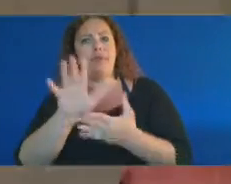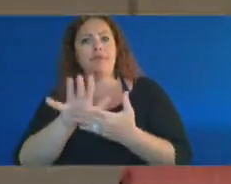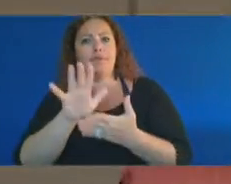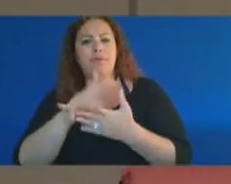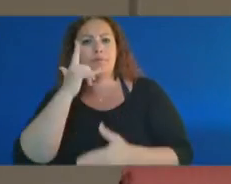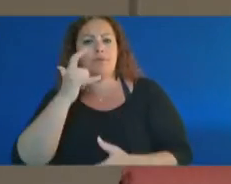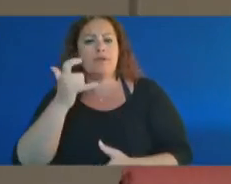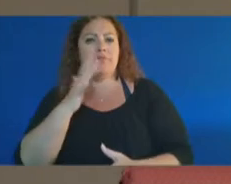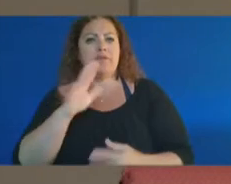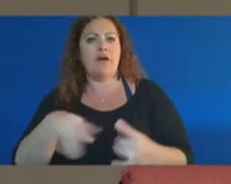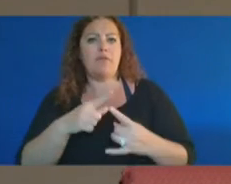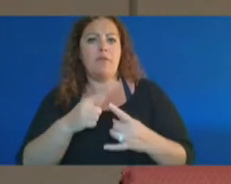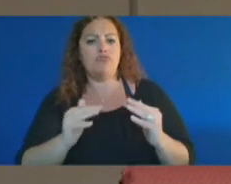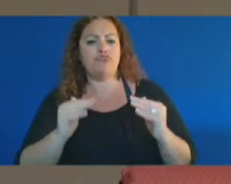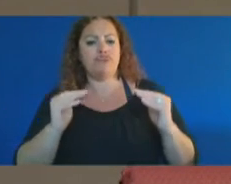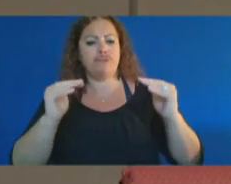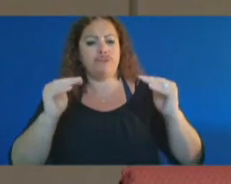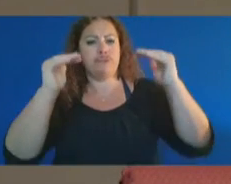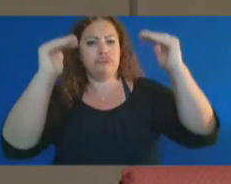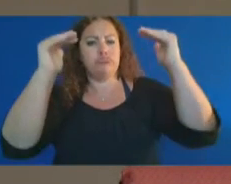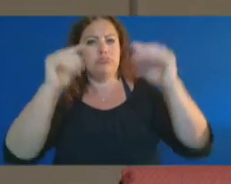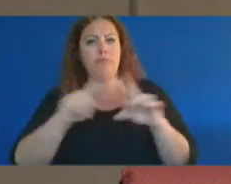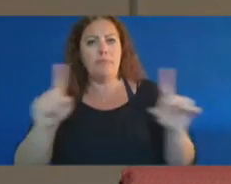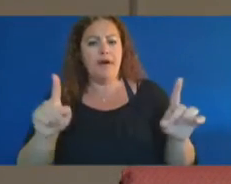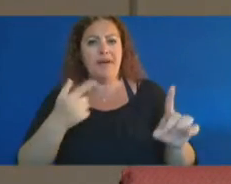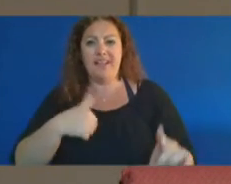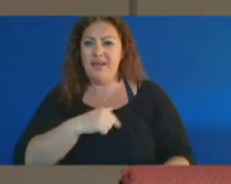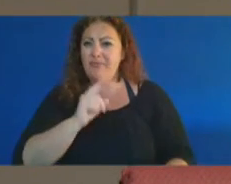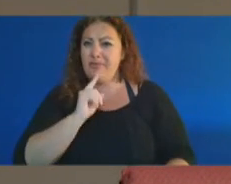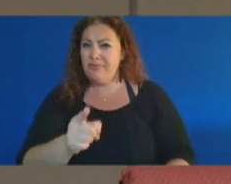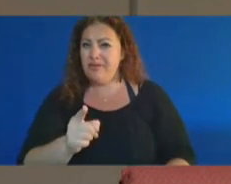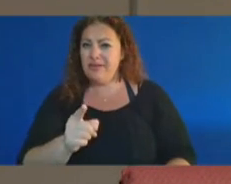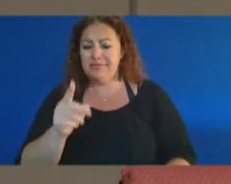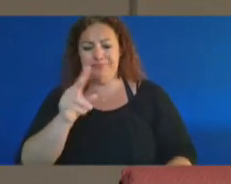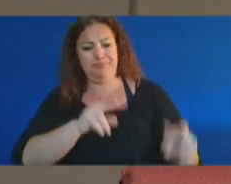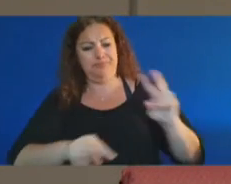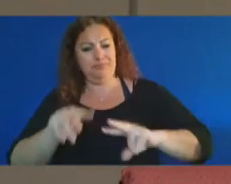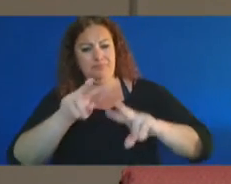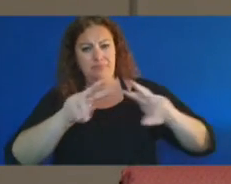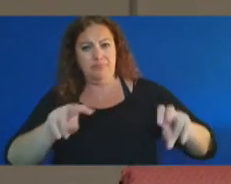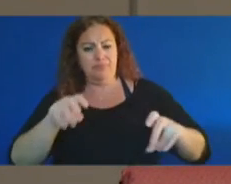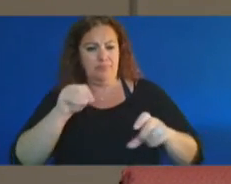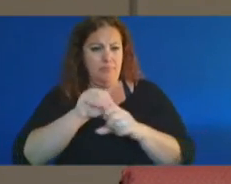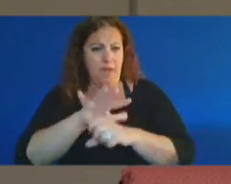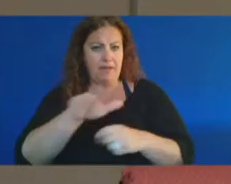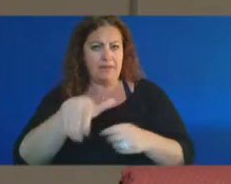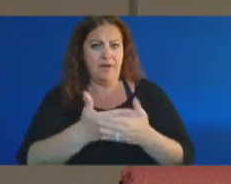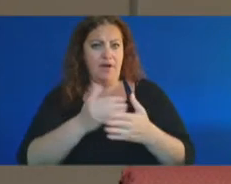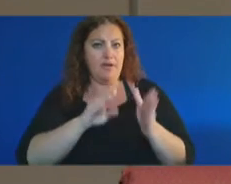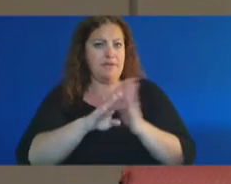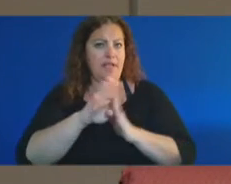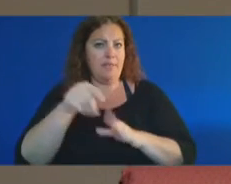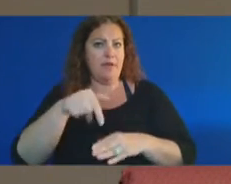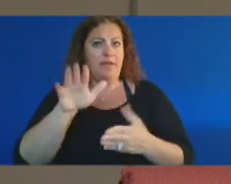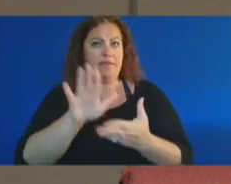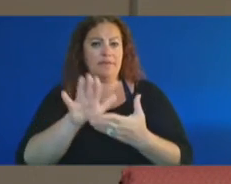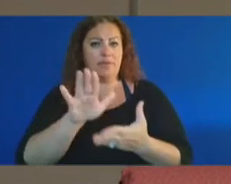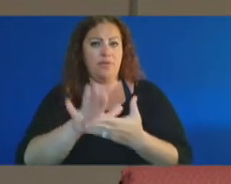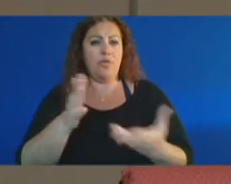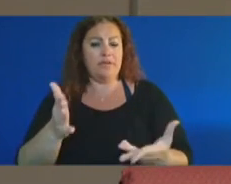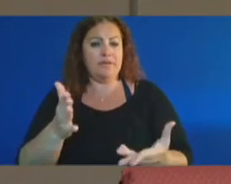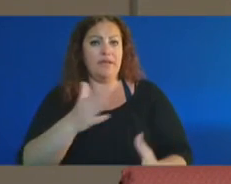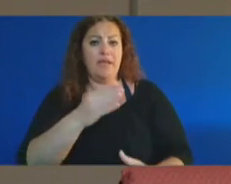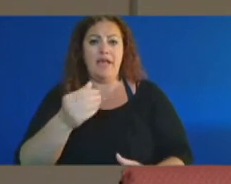Mobility yet are we really looking at the impact of all of this development on our schools there is one from and I